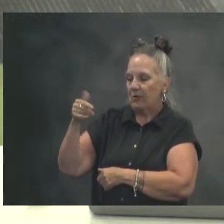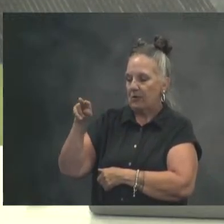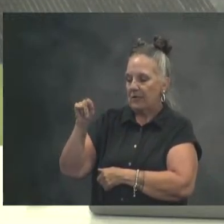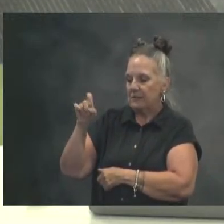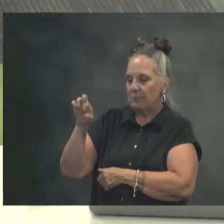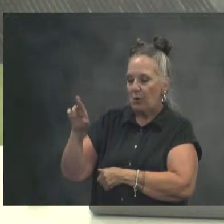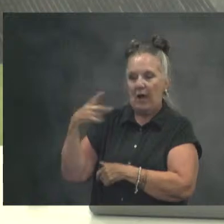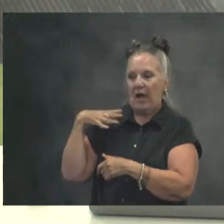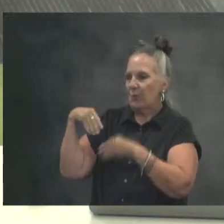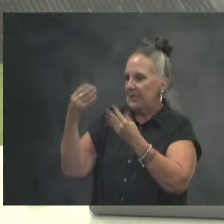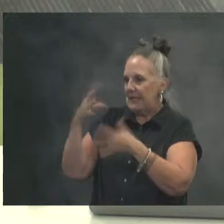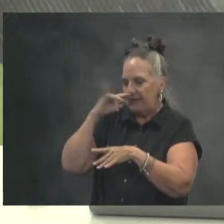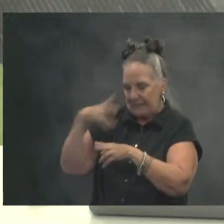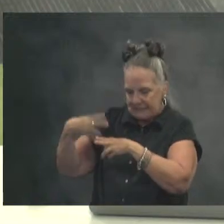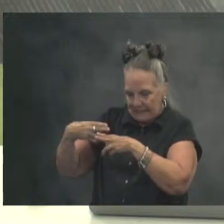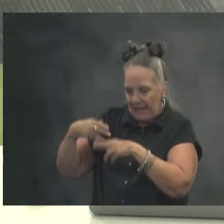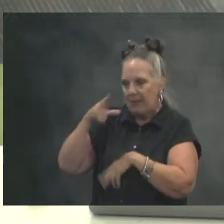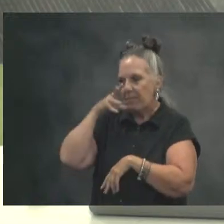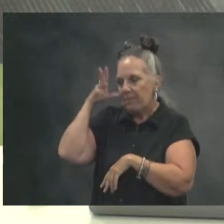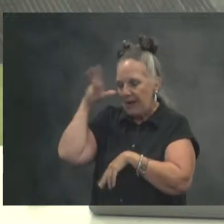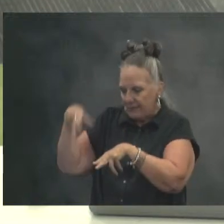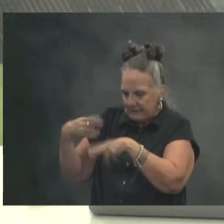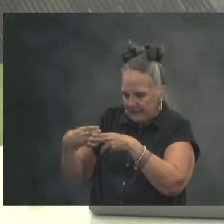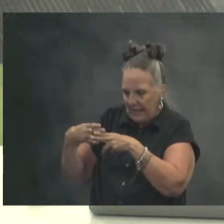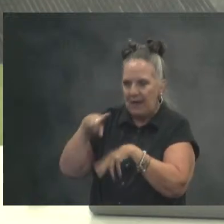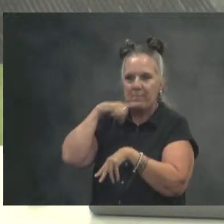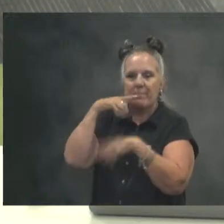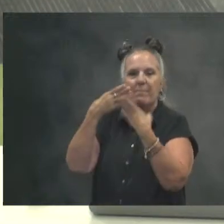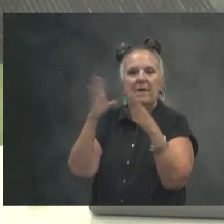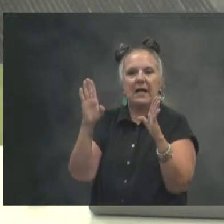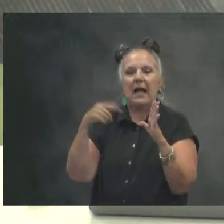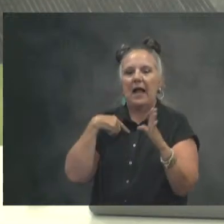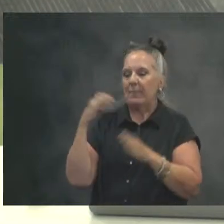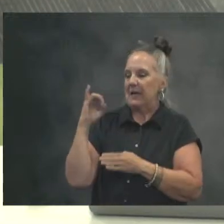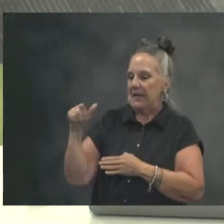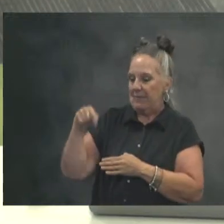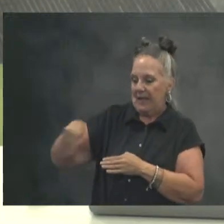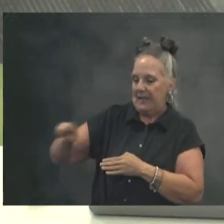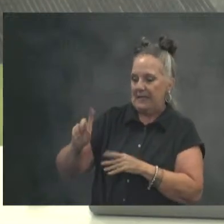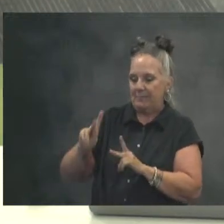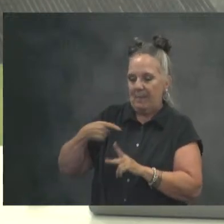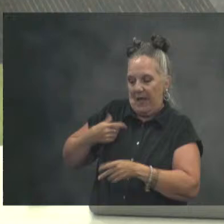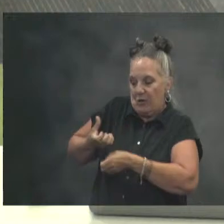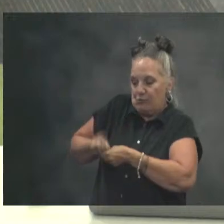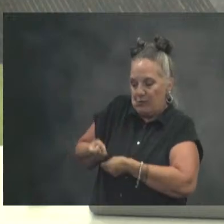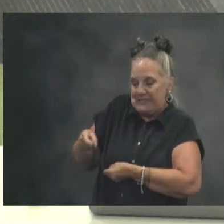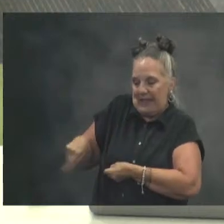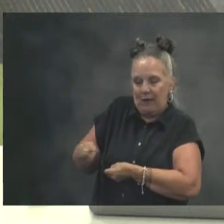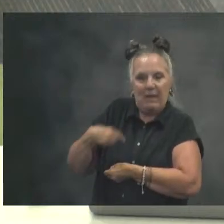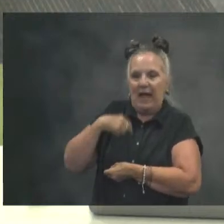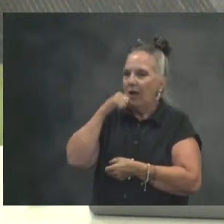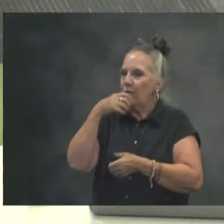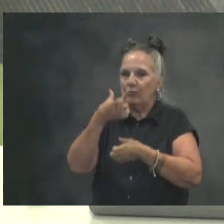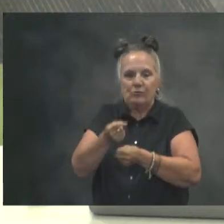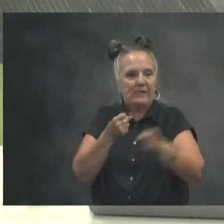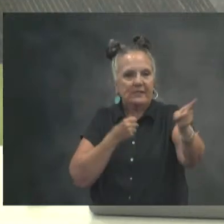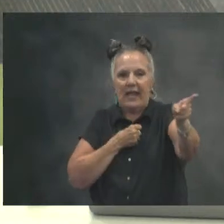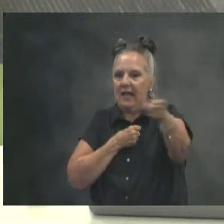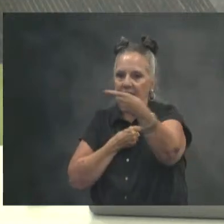want to give the kid's name and the parents' names in a public session. I'm going to email it to these people because I trust them. I don't trust any of